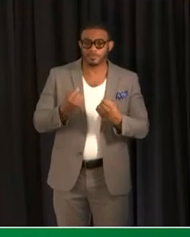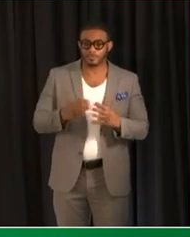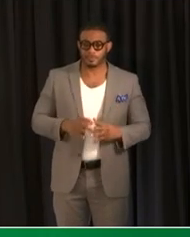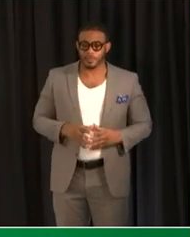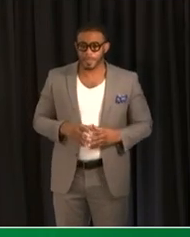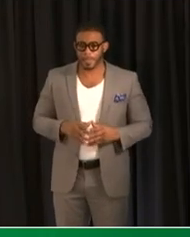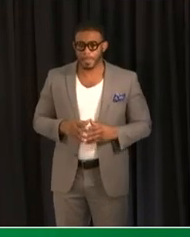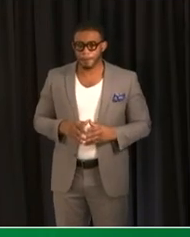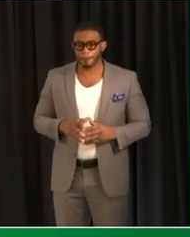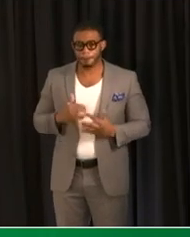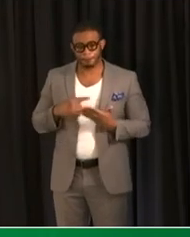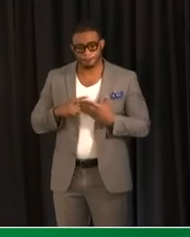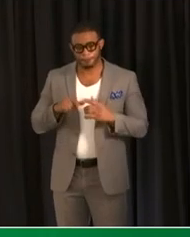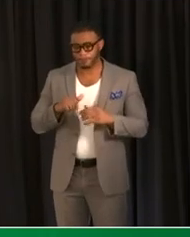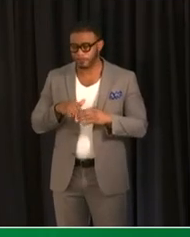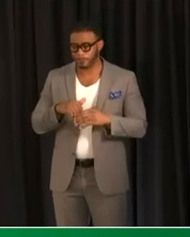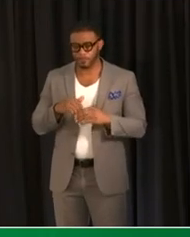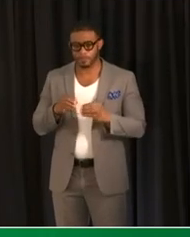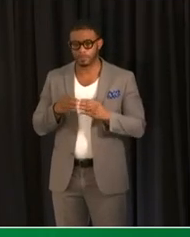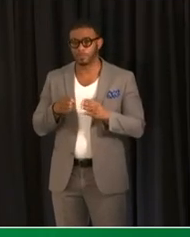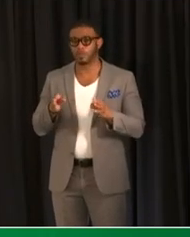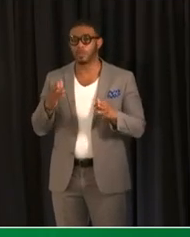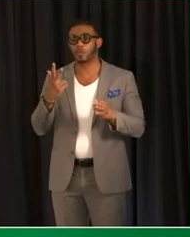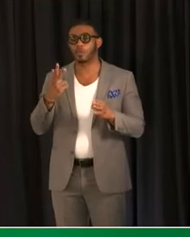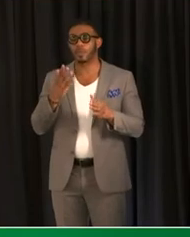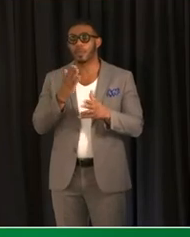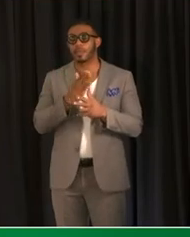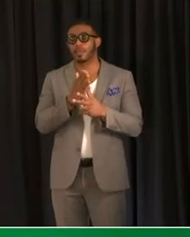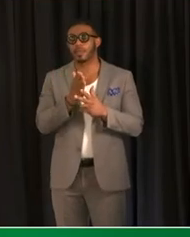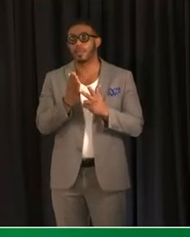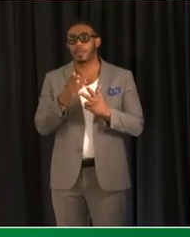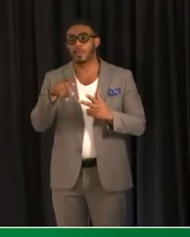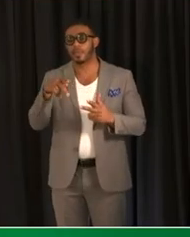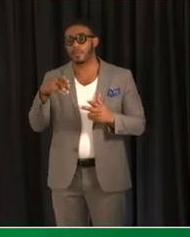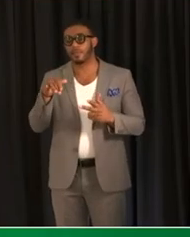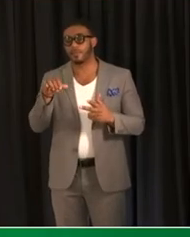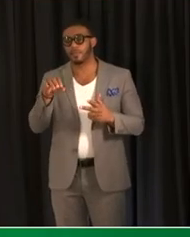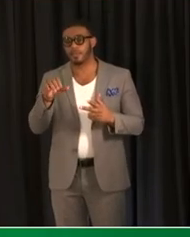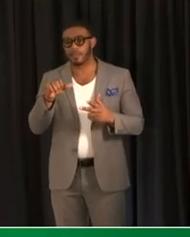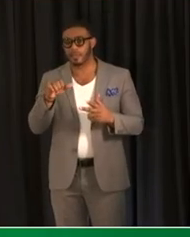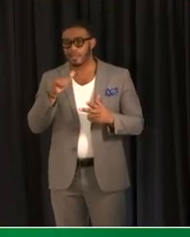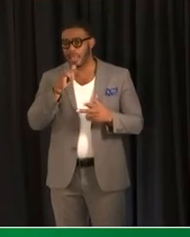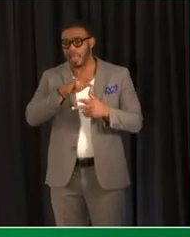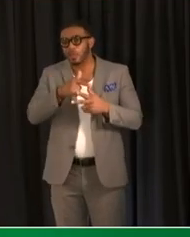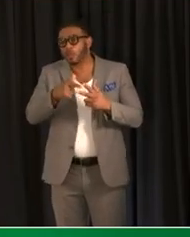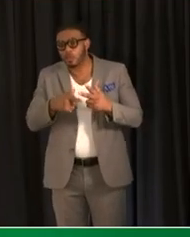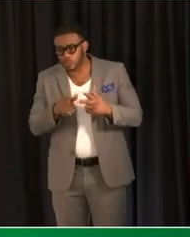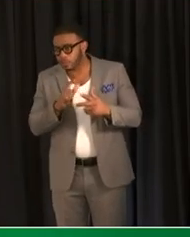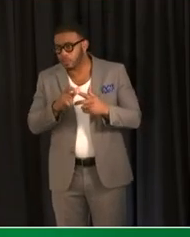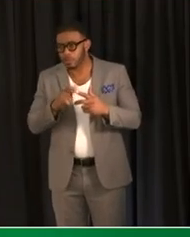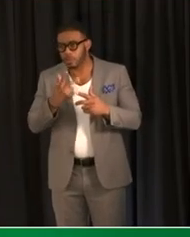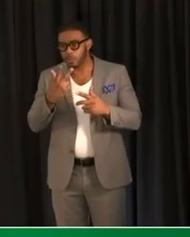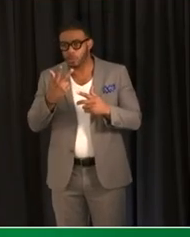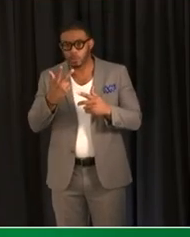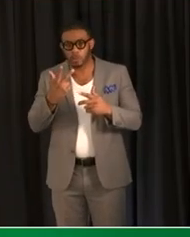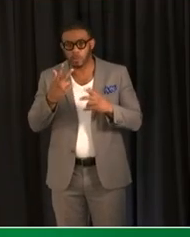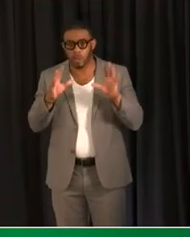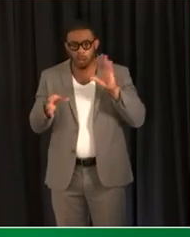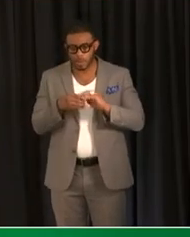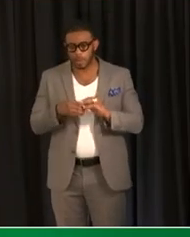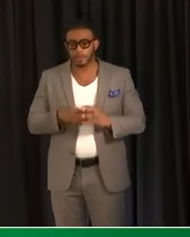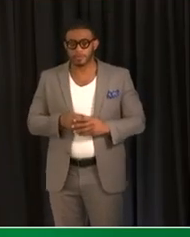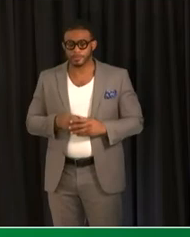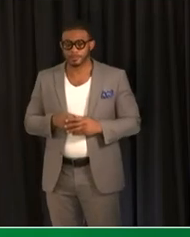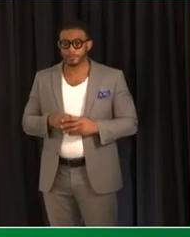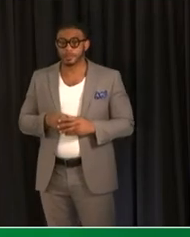our recovery. And we talk about it in kind of 3 phases. And they're not necessarily sequential, but probably